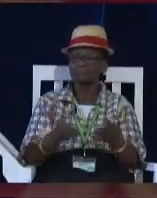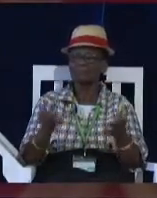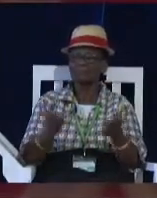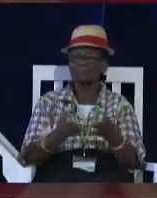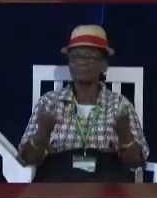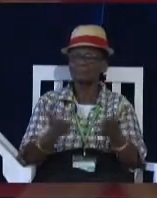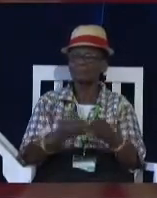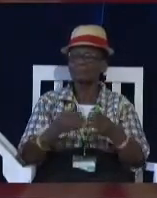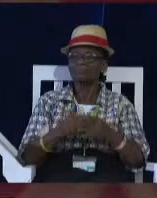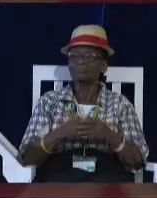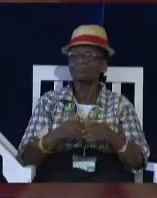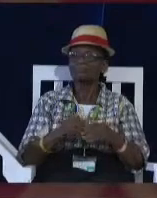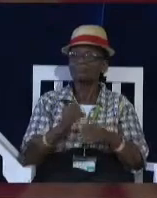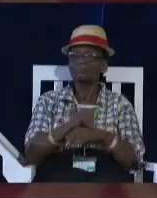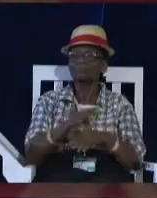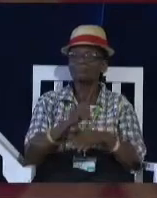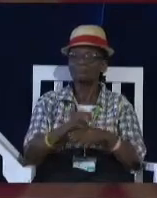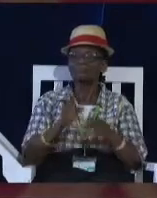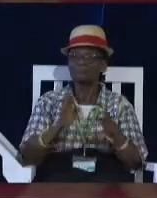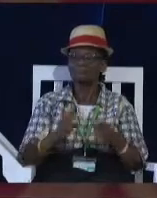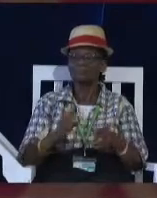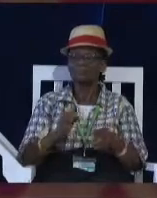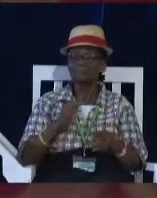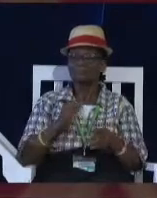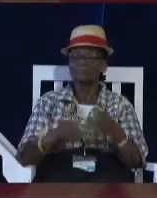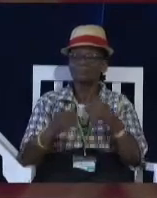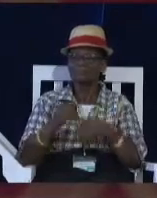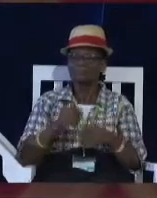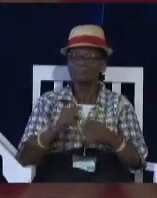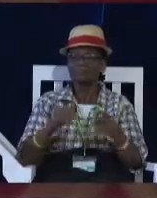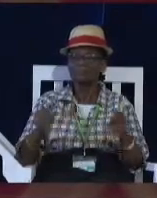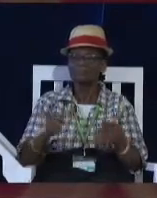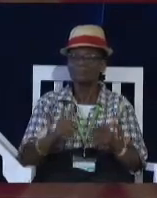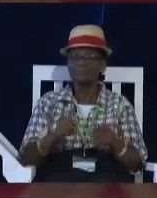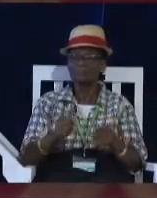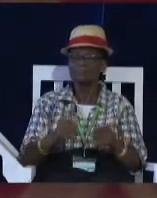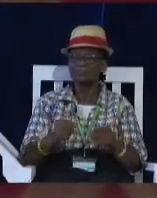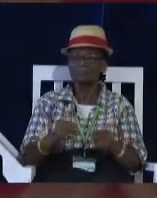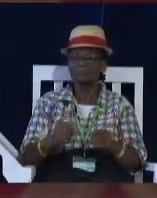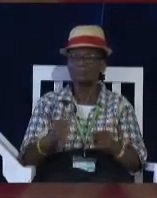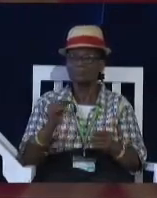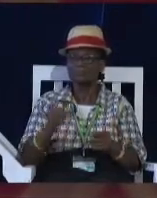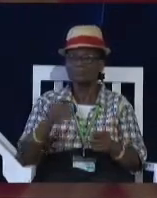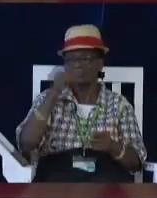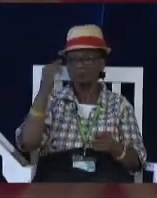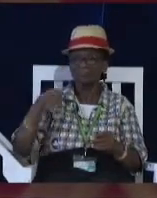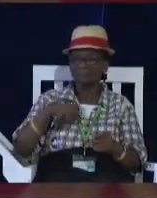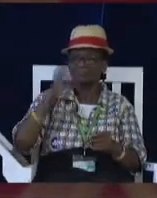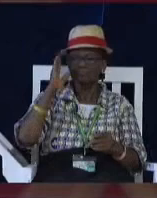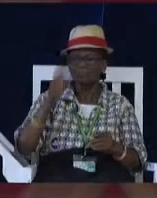quickly? Because we're going to need the front of the altar very soon.